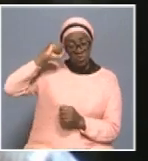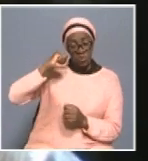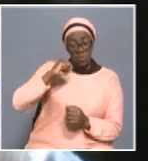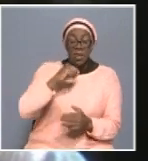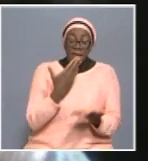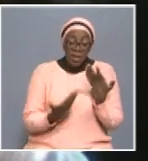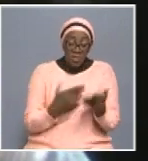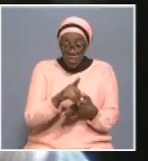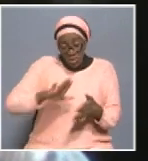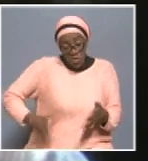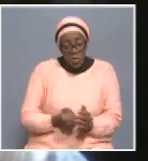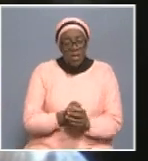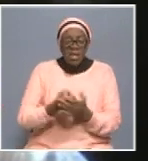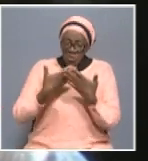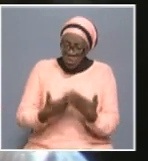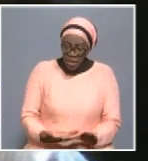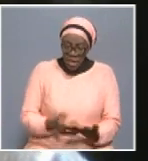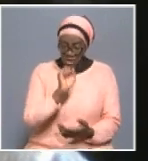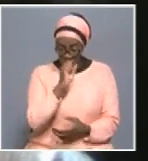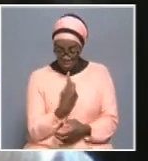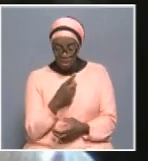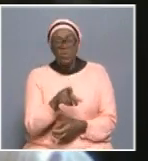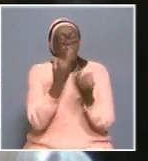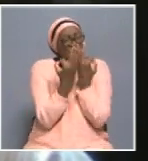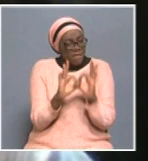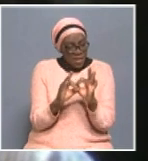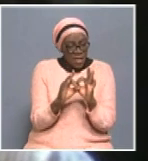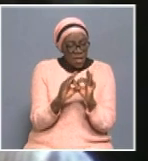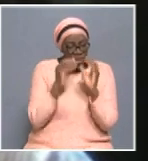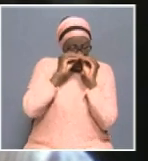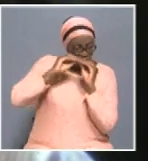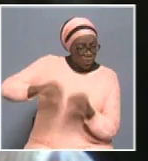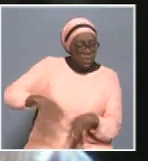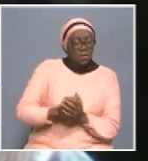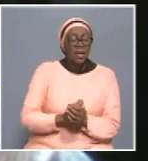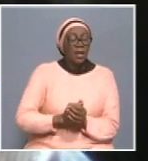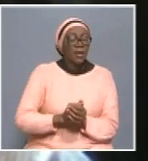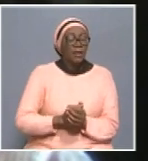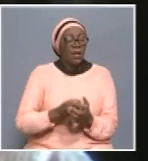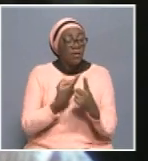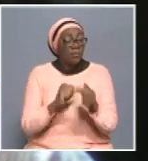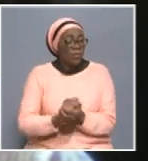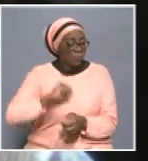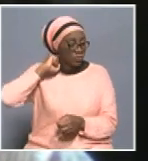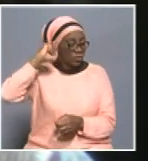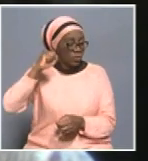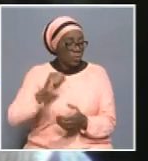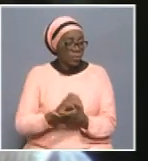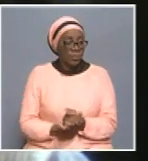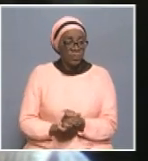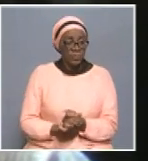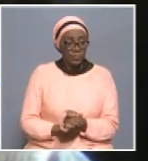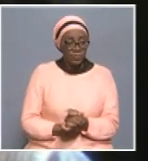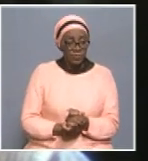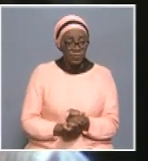on your own, you would still be free to leave. And I'm not seeing that as being a response to the amendment, because at